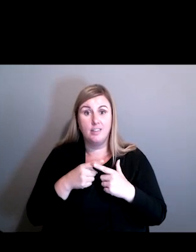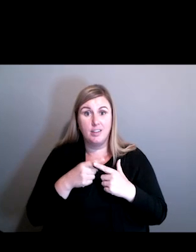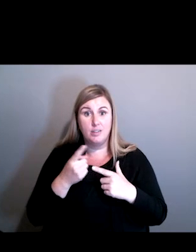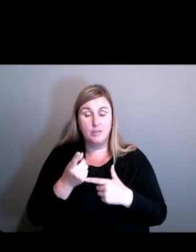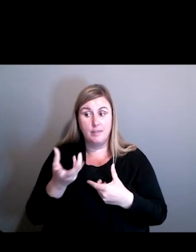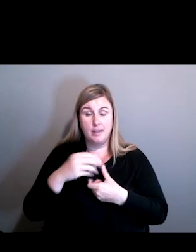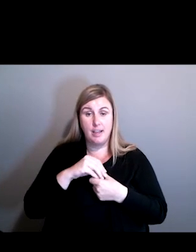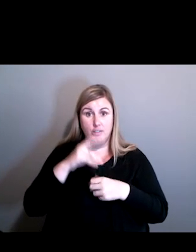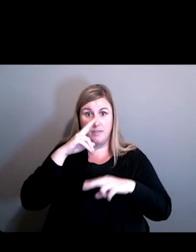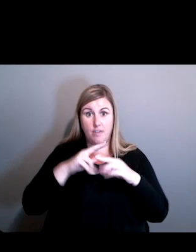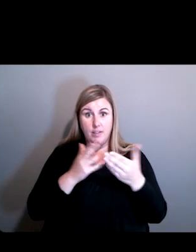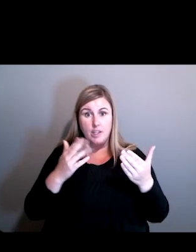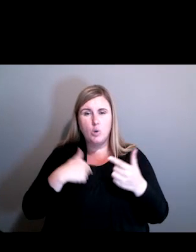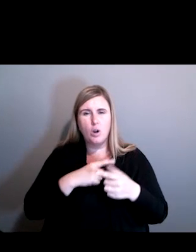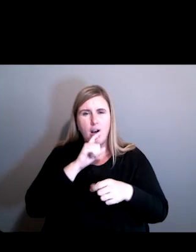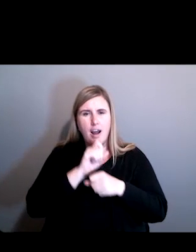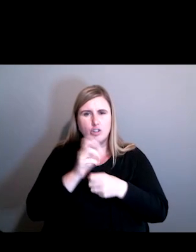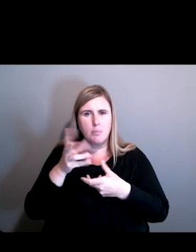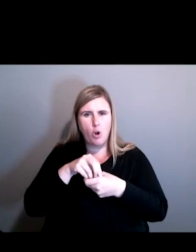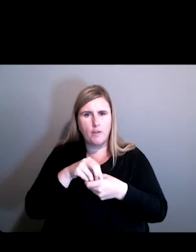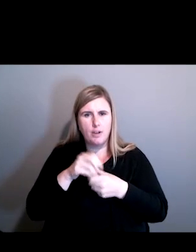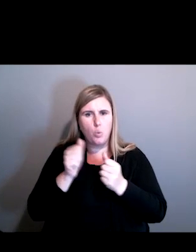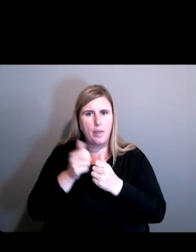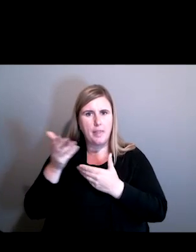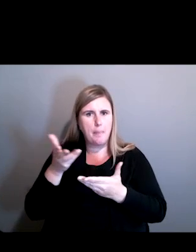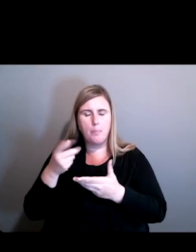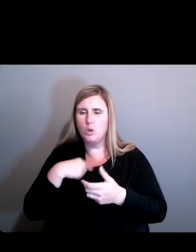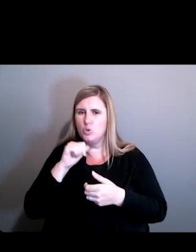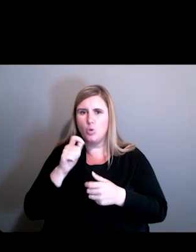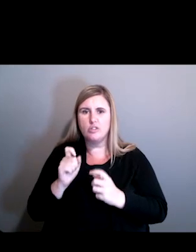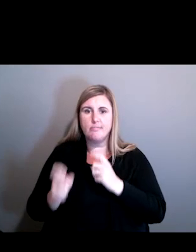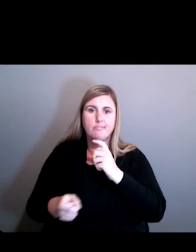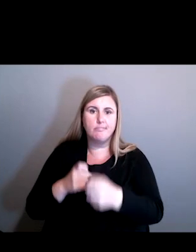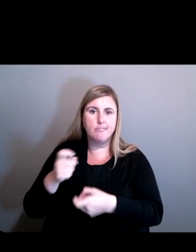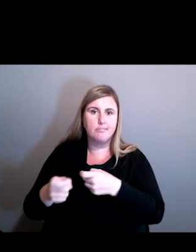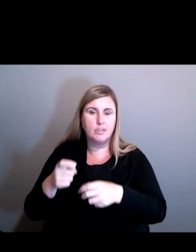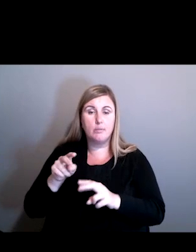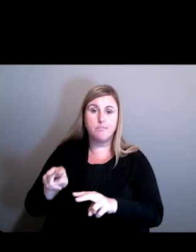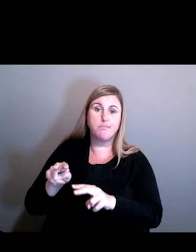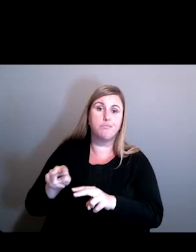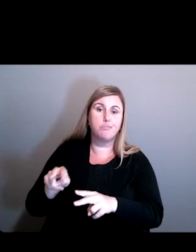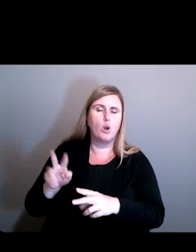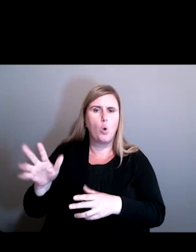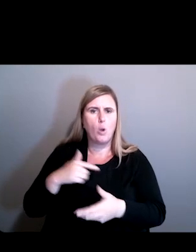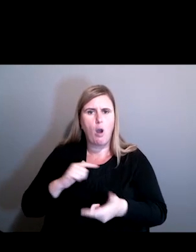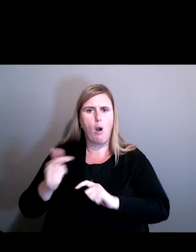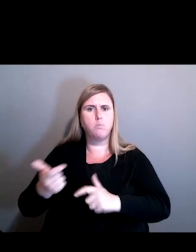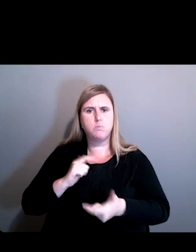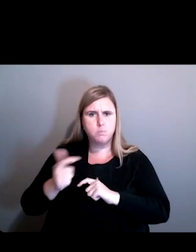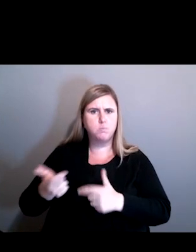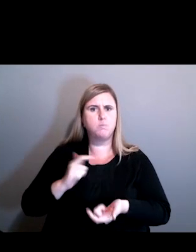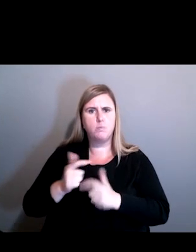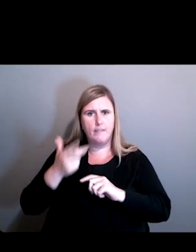are engaged in those fun things, we're actually a part of it with them. We don't just give them their fun things and watch them do it, but we can make it